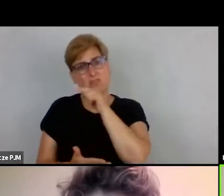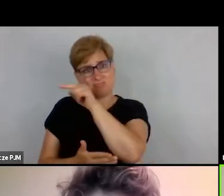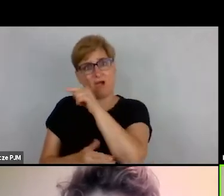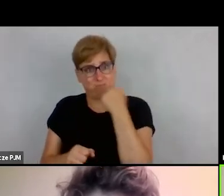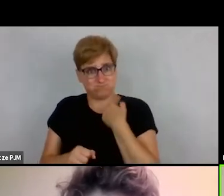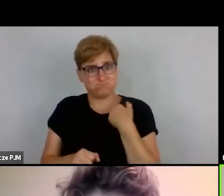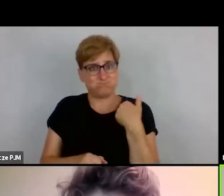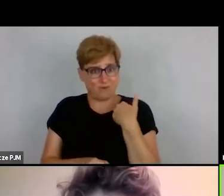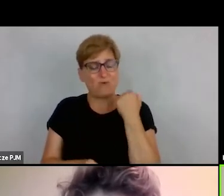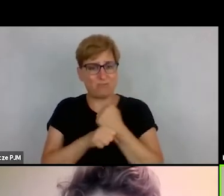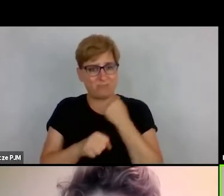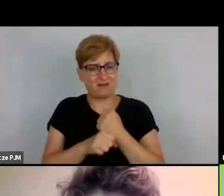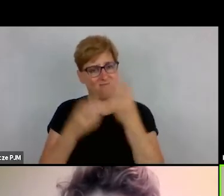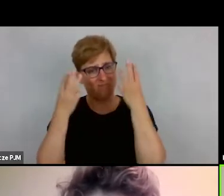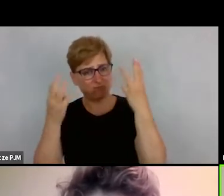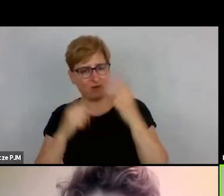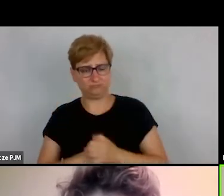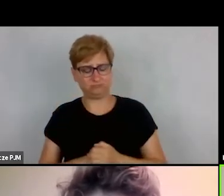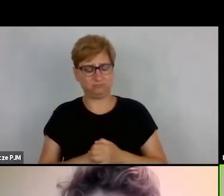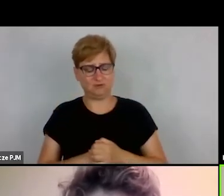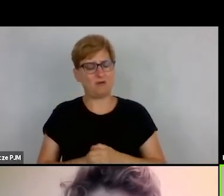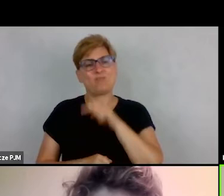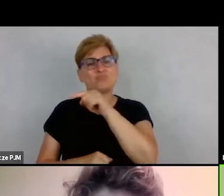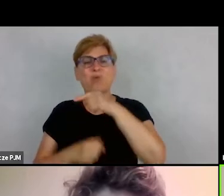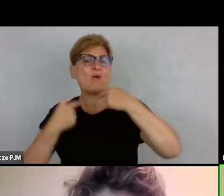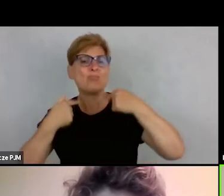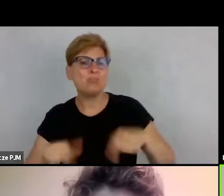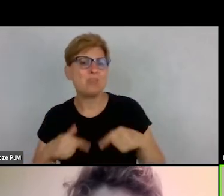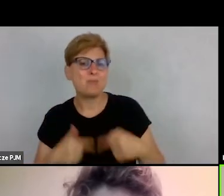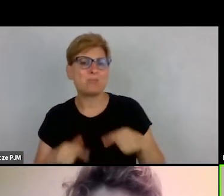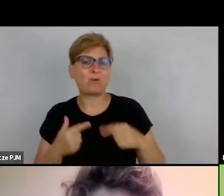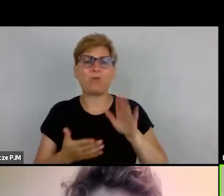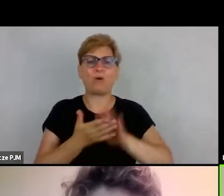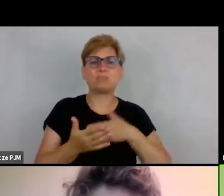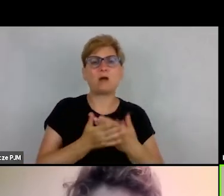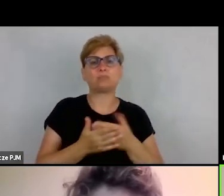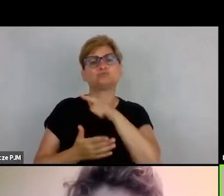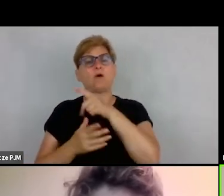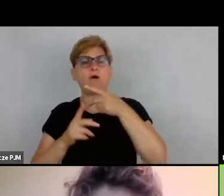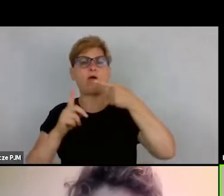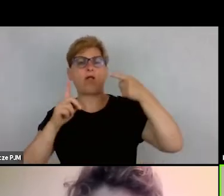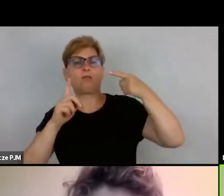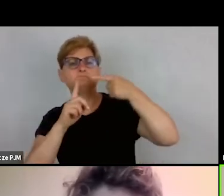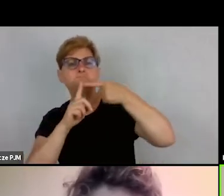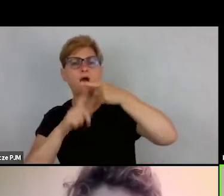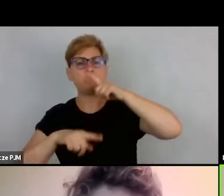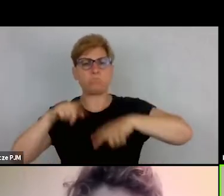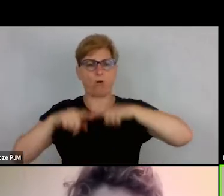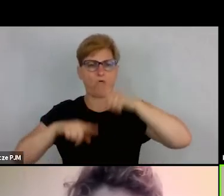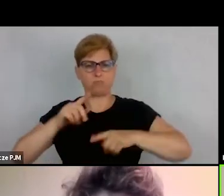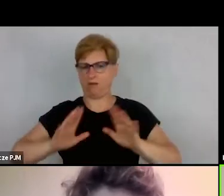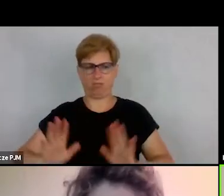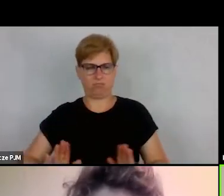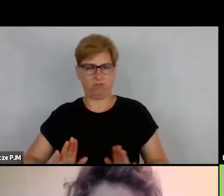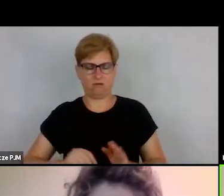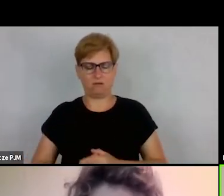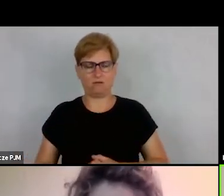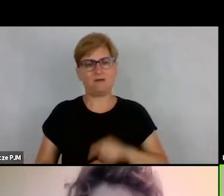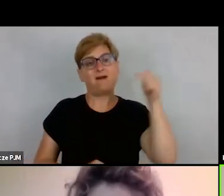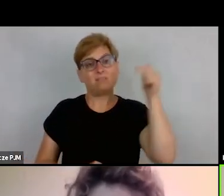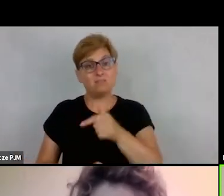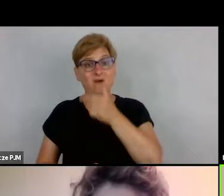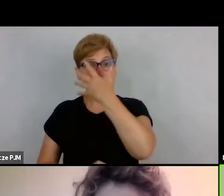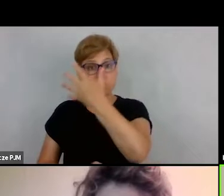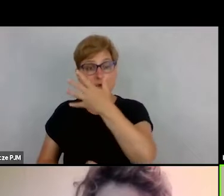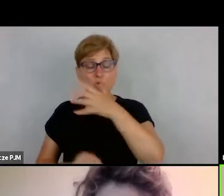so at the end of 2005, the beginning of 2006, our then deputy president, Jacob Zuma, who went